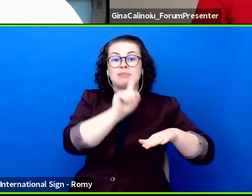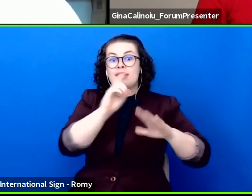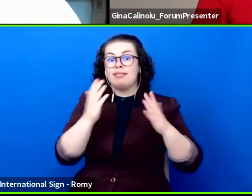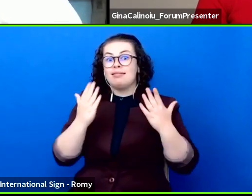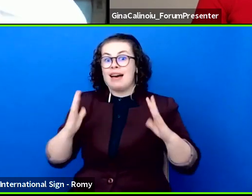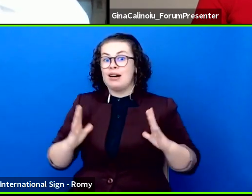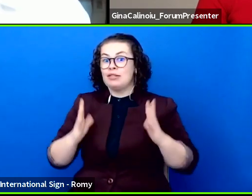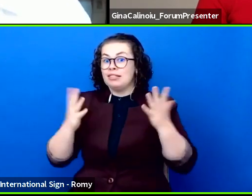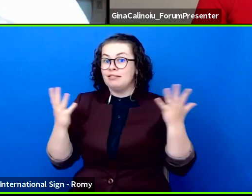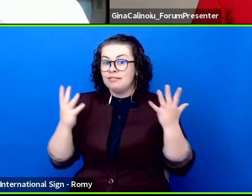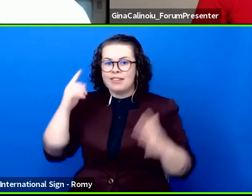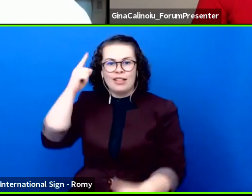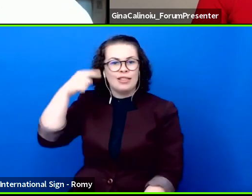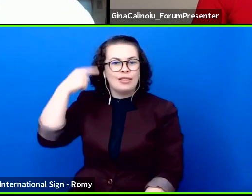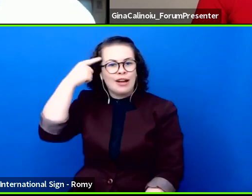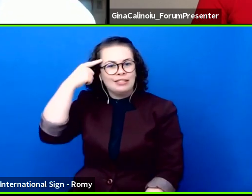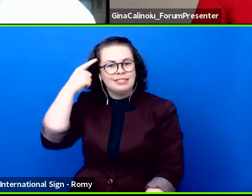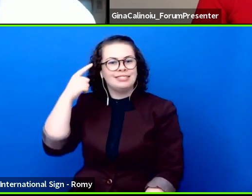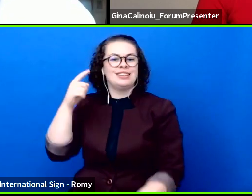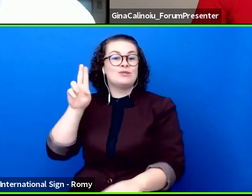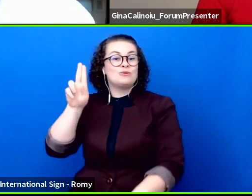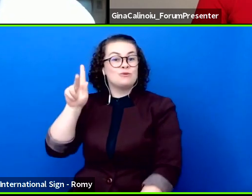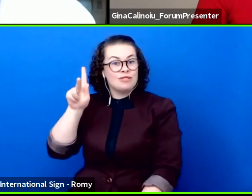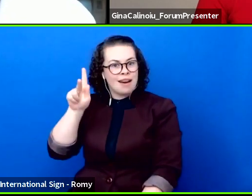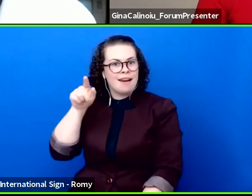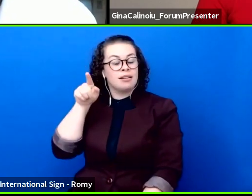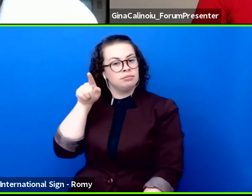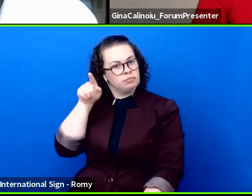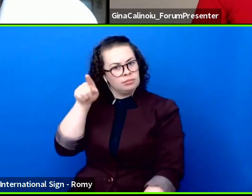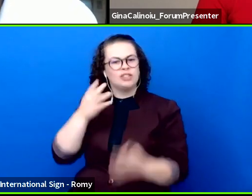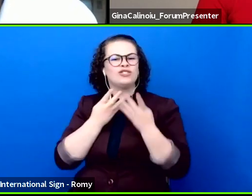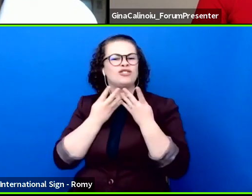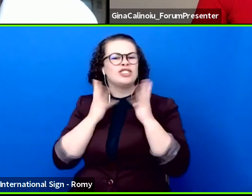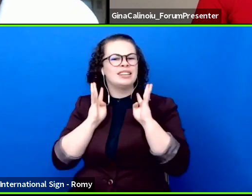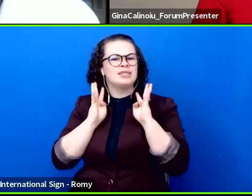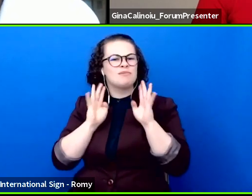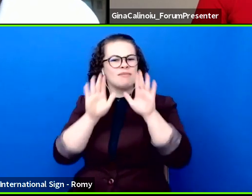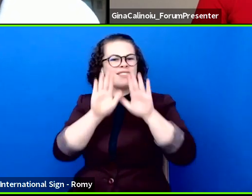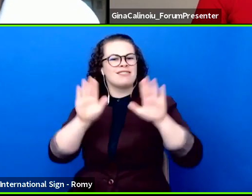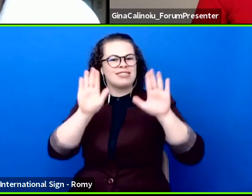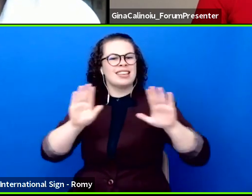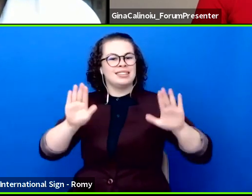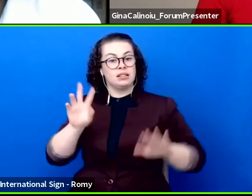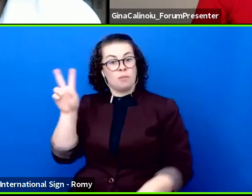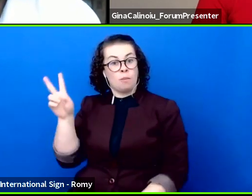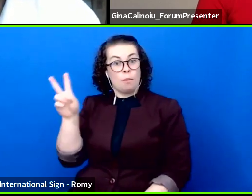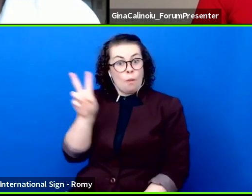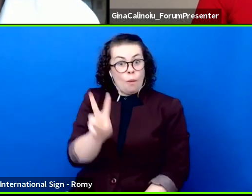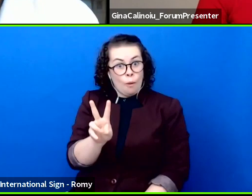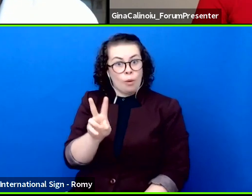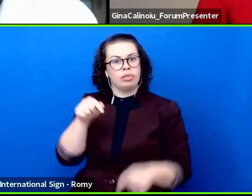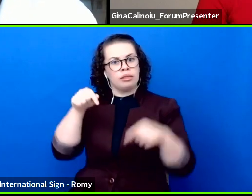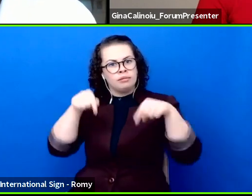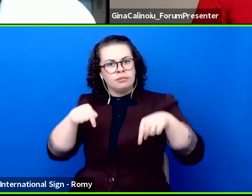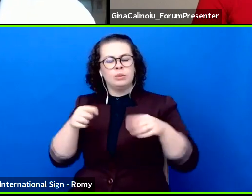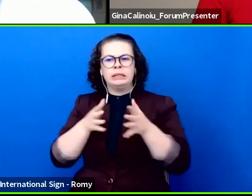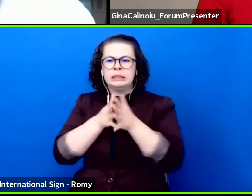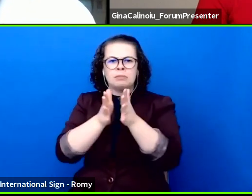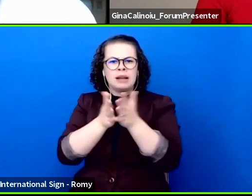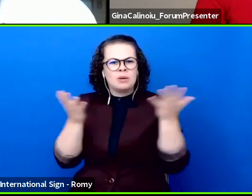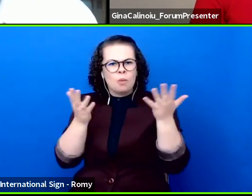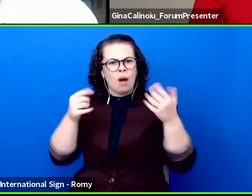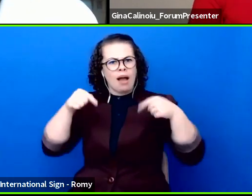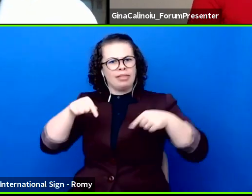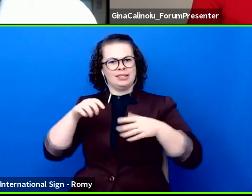The Reunite What is Scattered project is not only an artistic project,